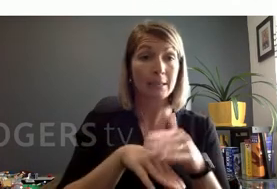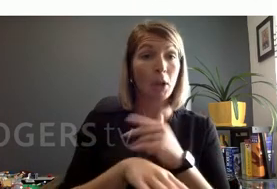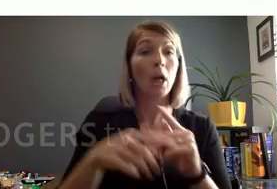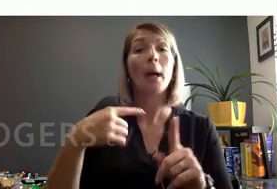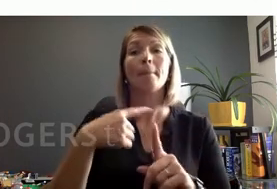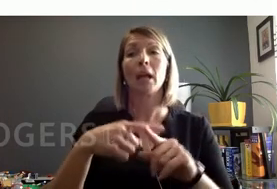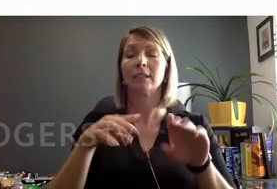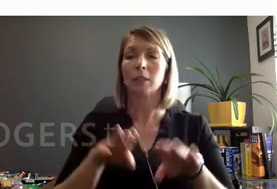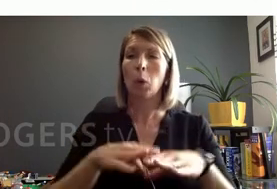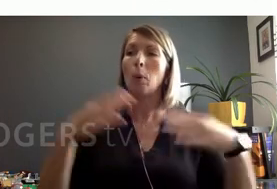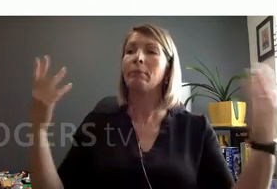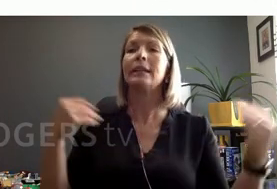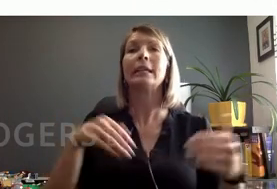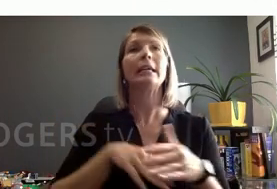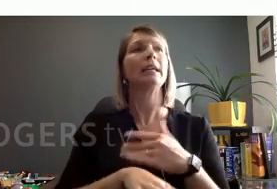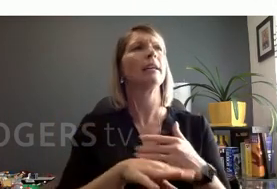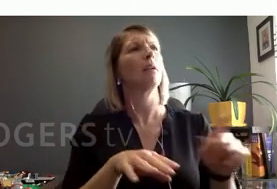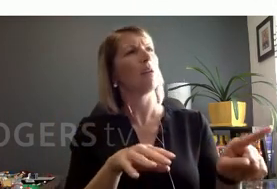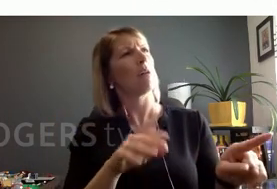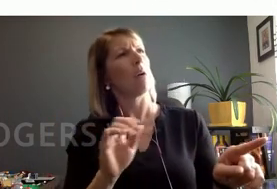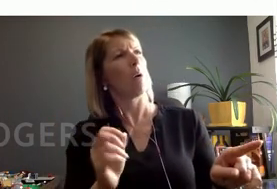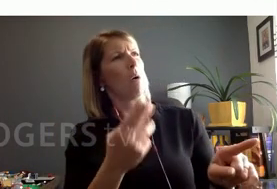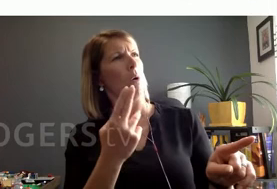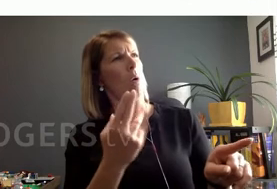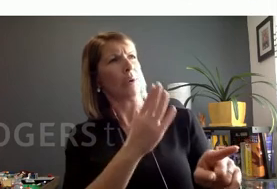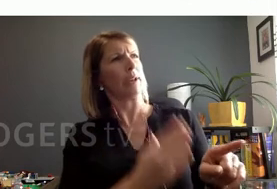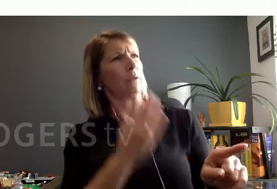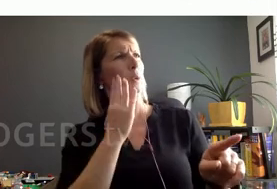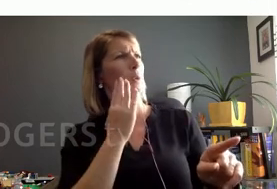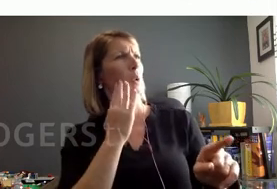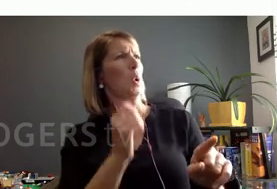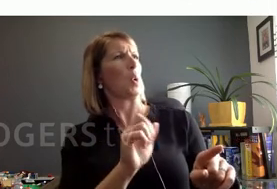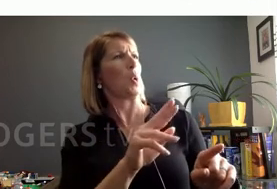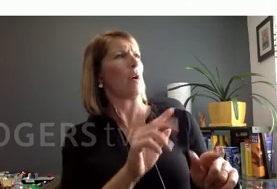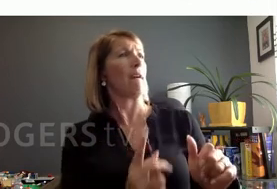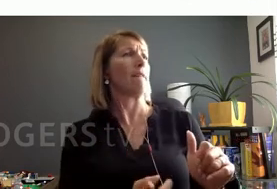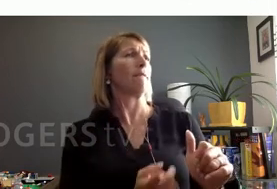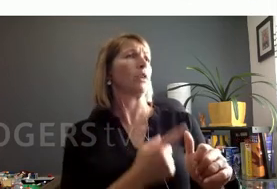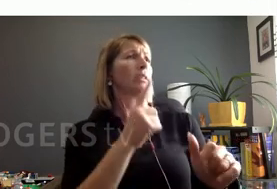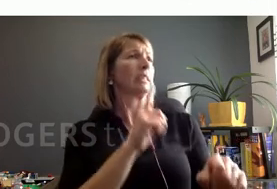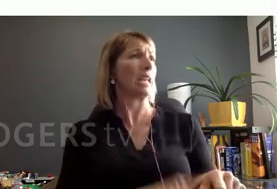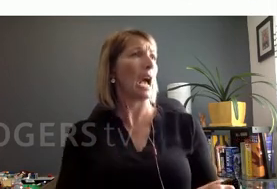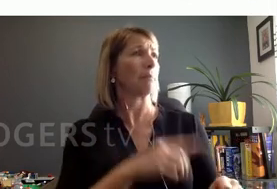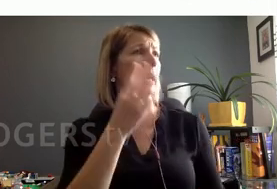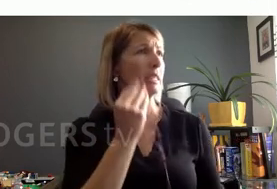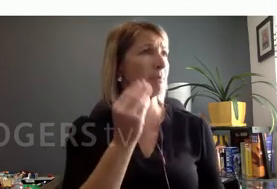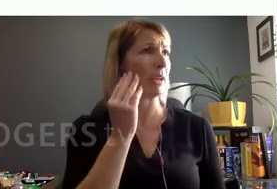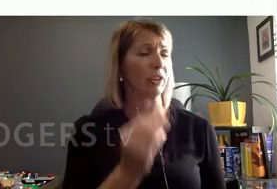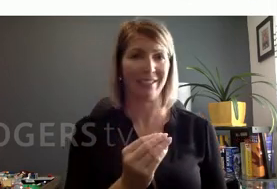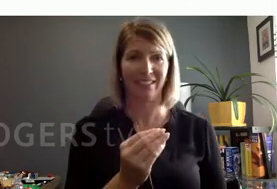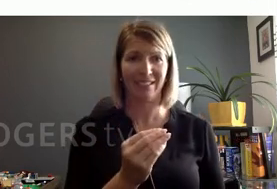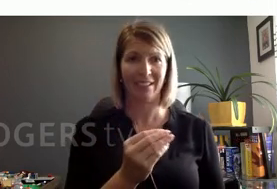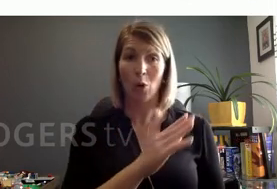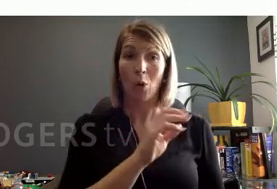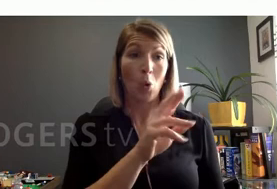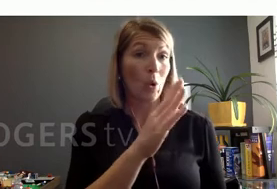they might never have had exposure to before. And it's really neat to see somebody who has never been able to be